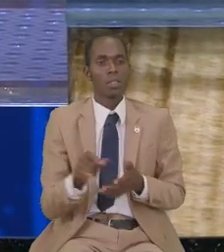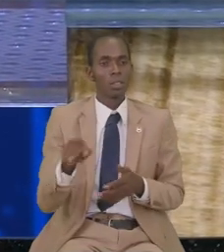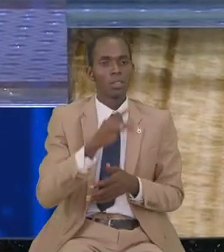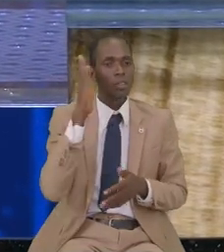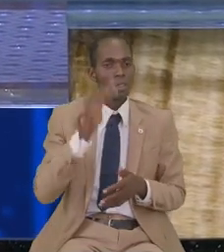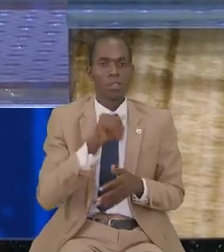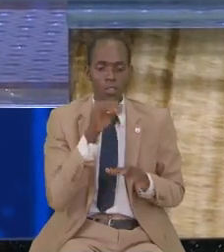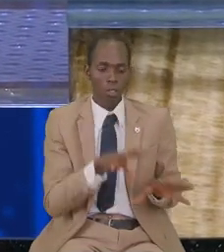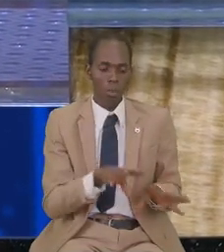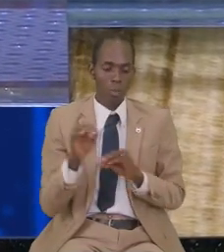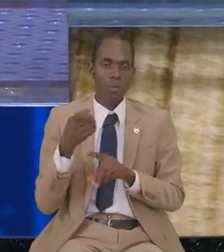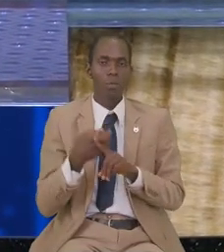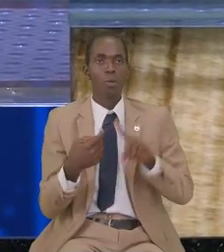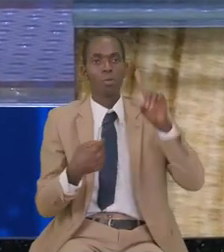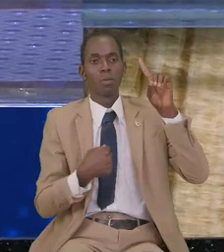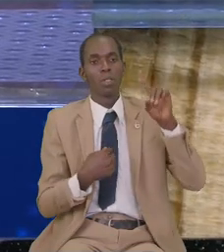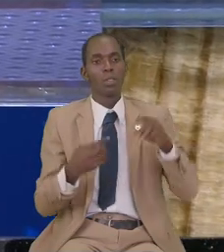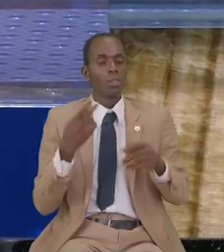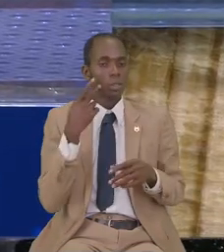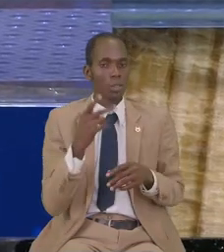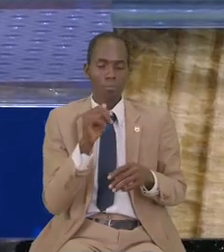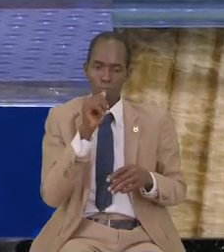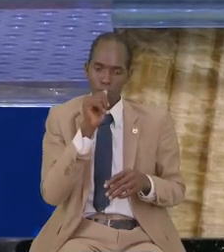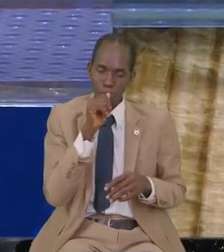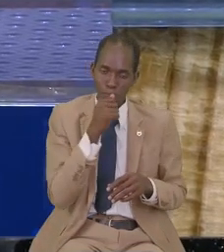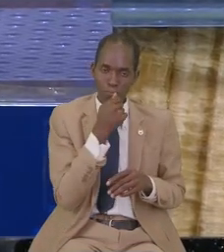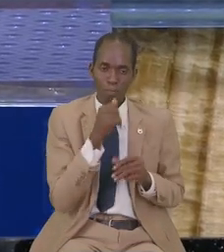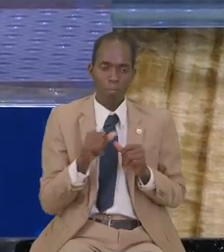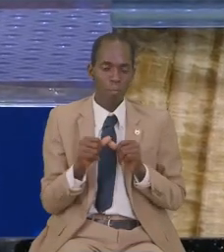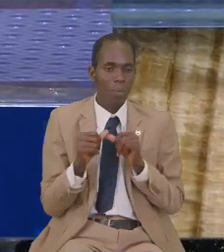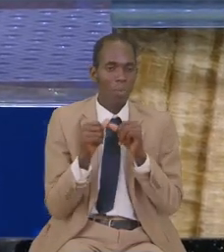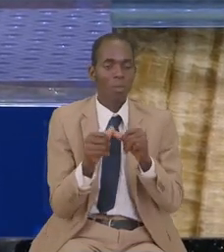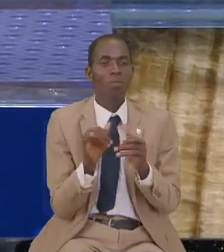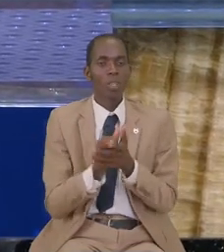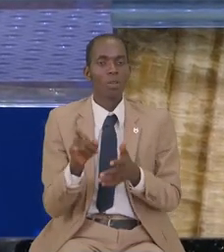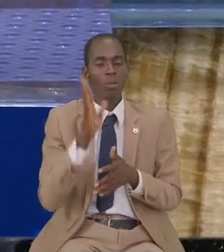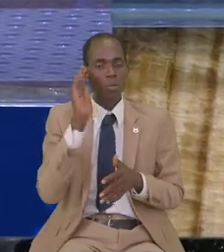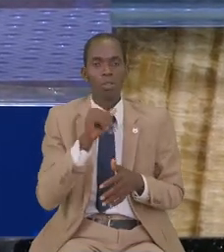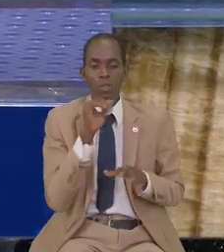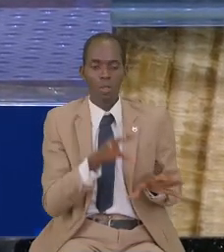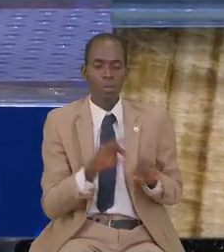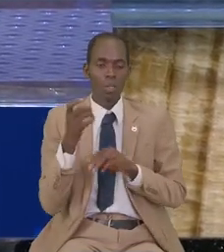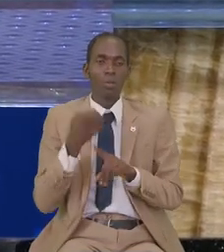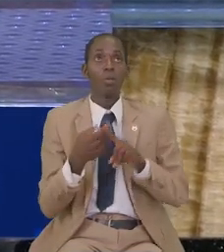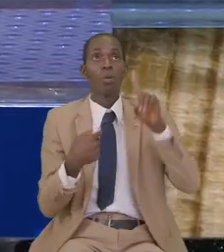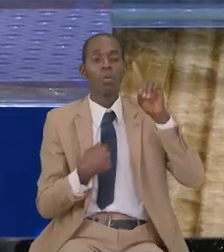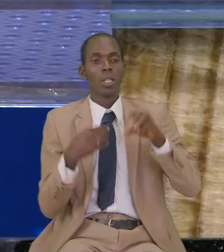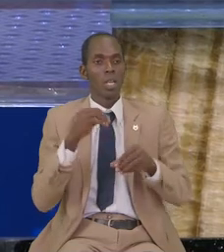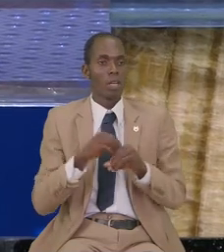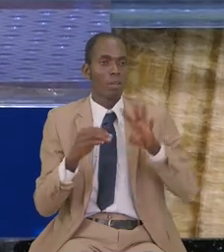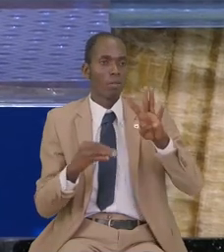not depart from me. Persevering heart, they shall not depart from me. And then it says in verse